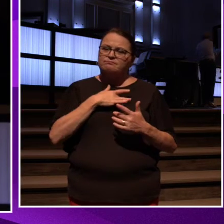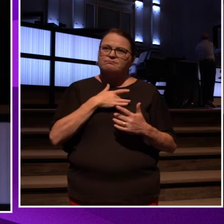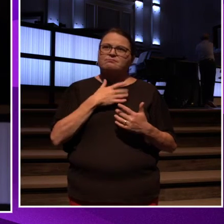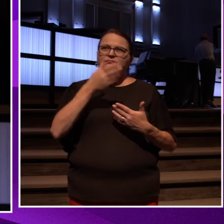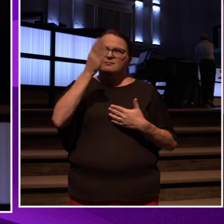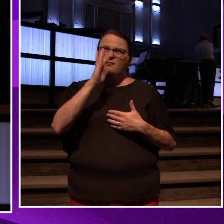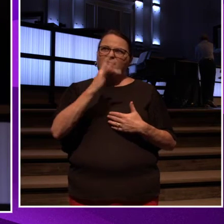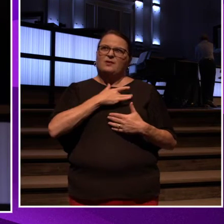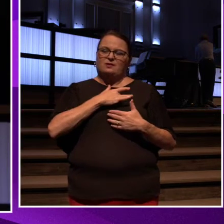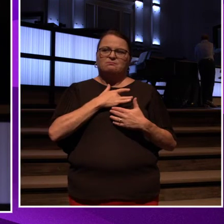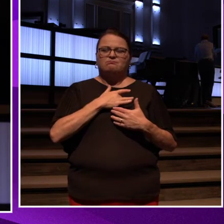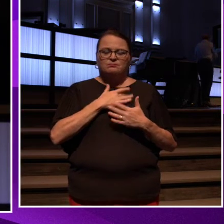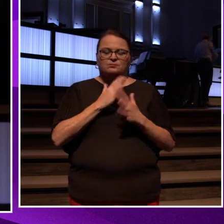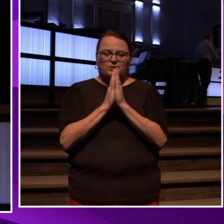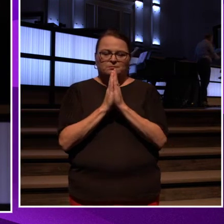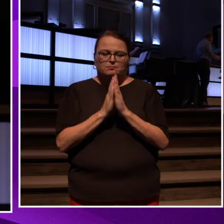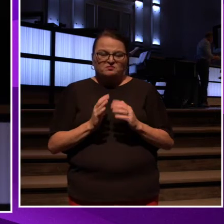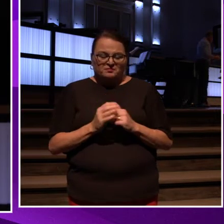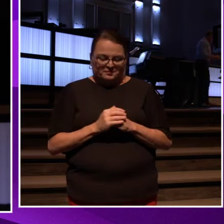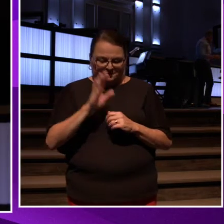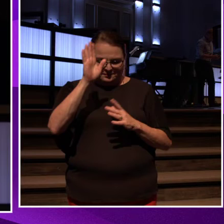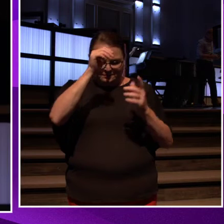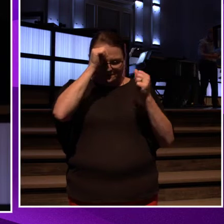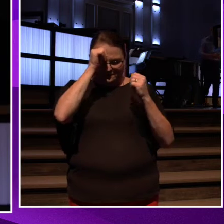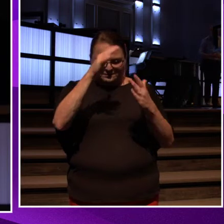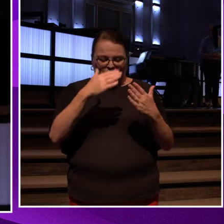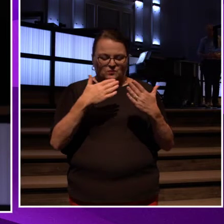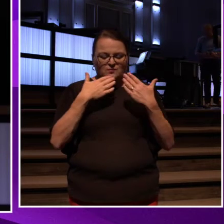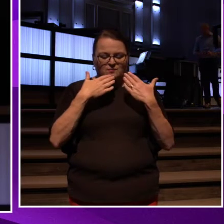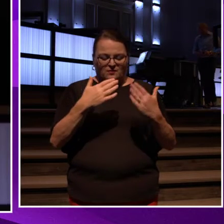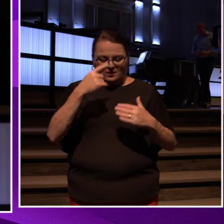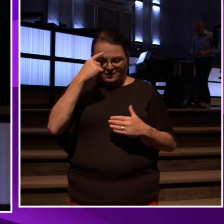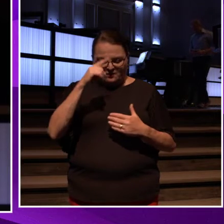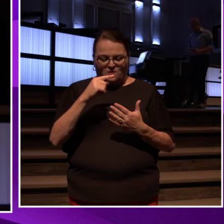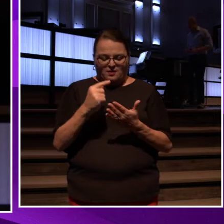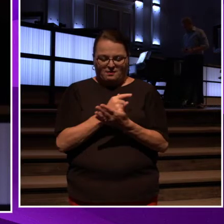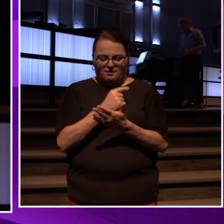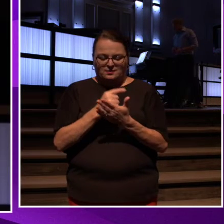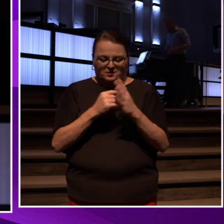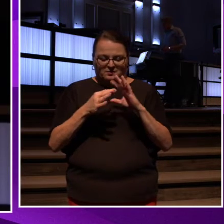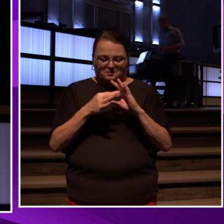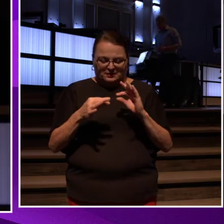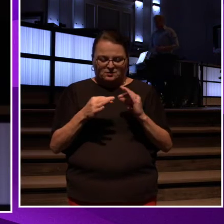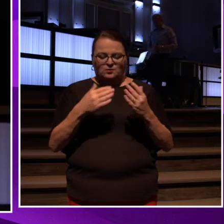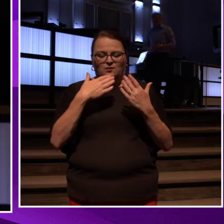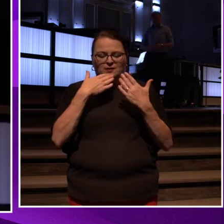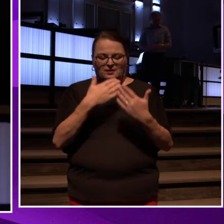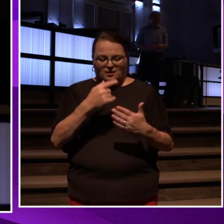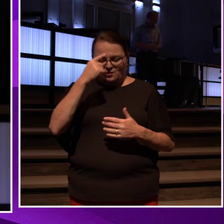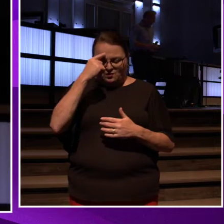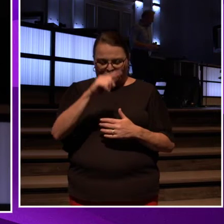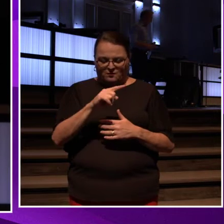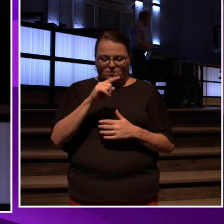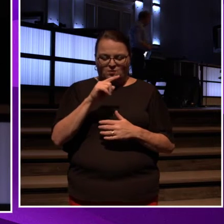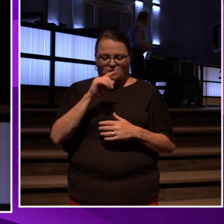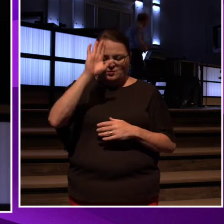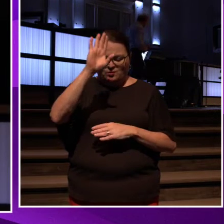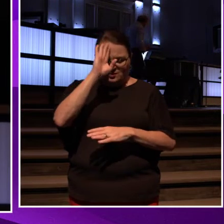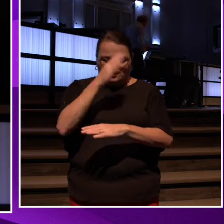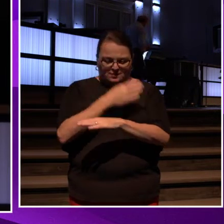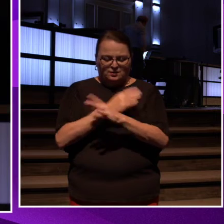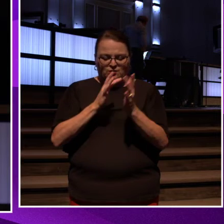heart today. Let's pray. Father, we thank you for this gospel message, and we thank you for the gospel of your Son, Jesus Christ.